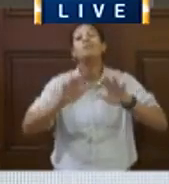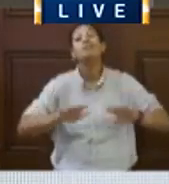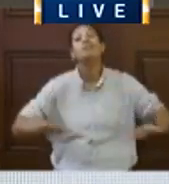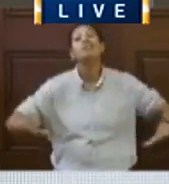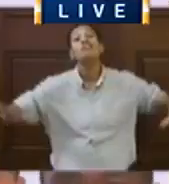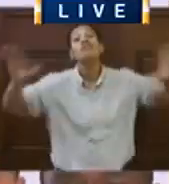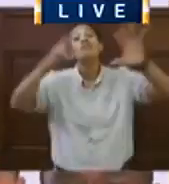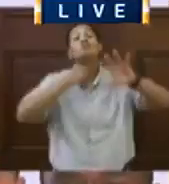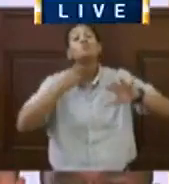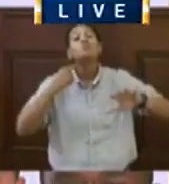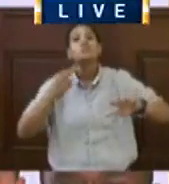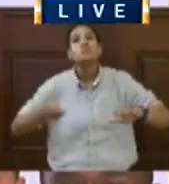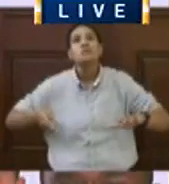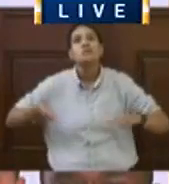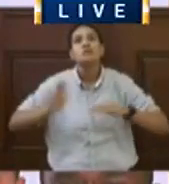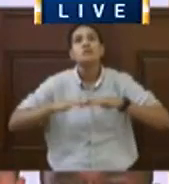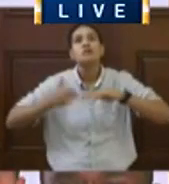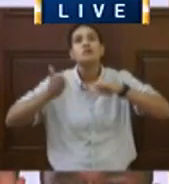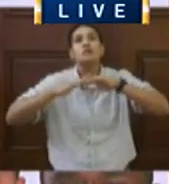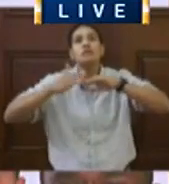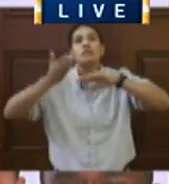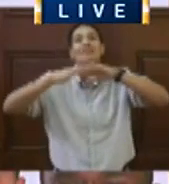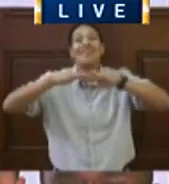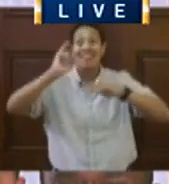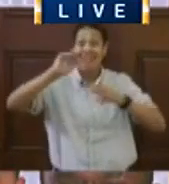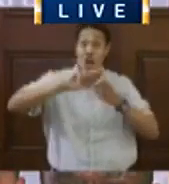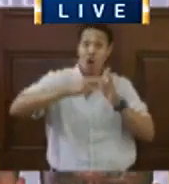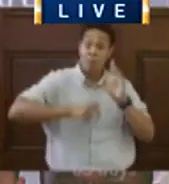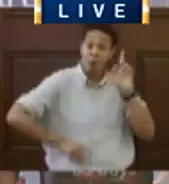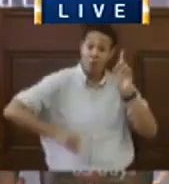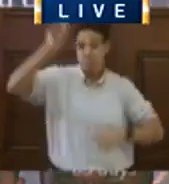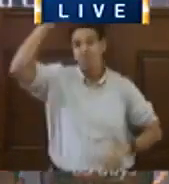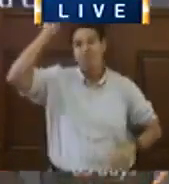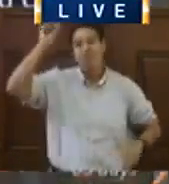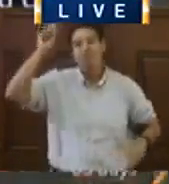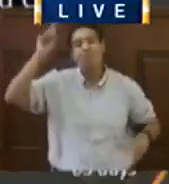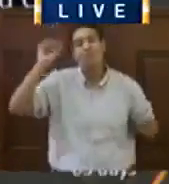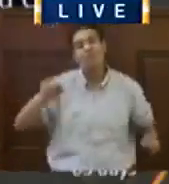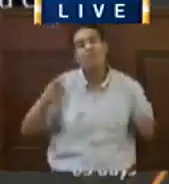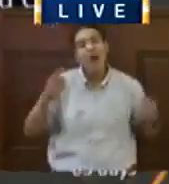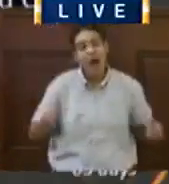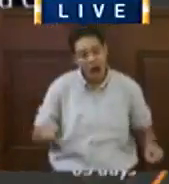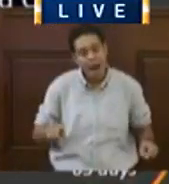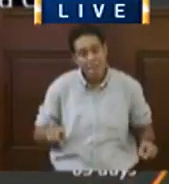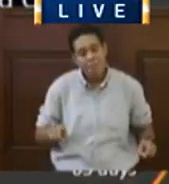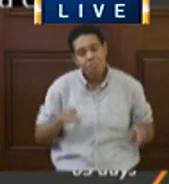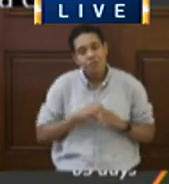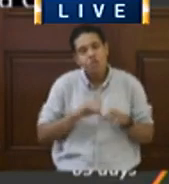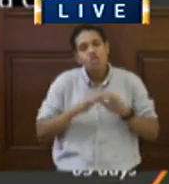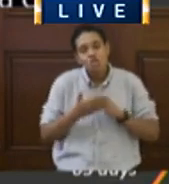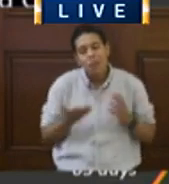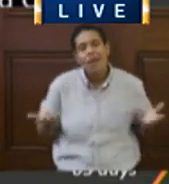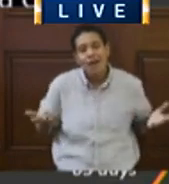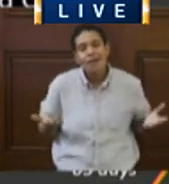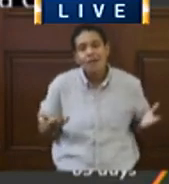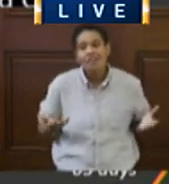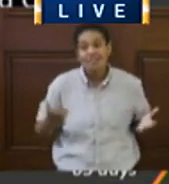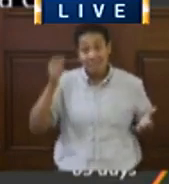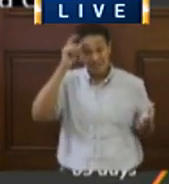and that upsurge could be what happens to us. Now the